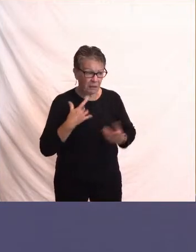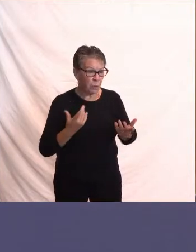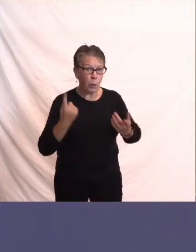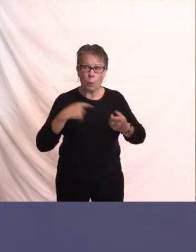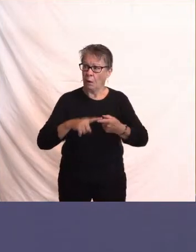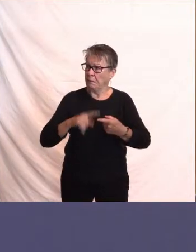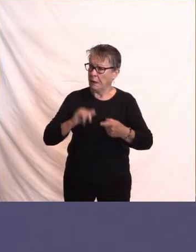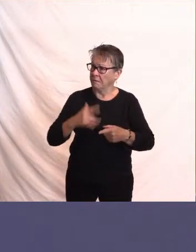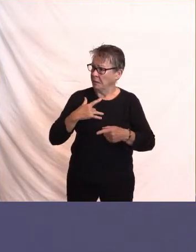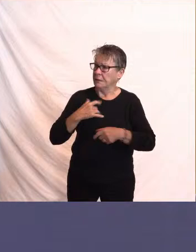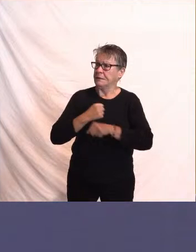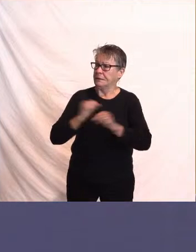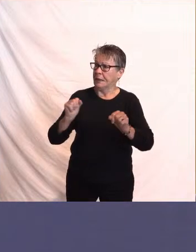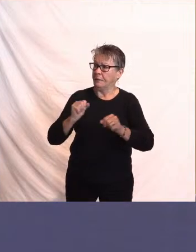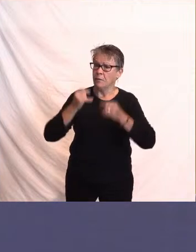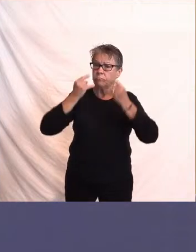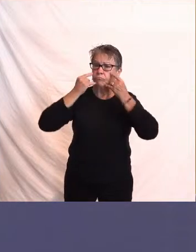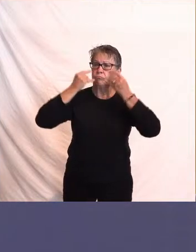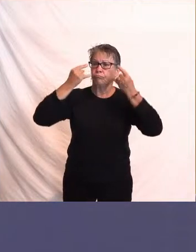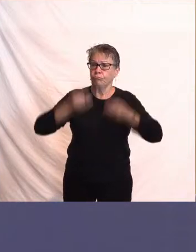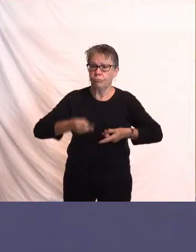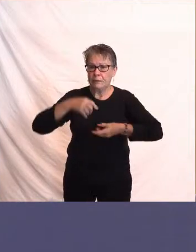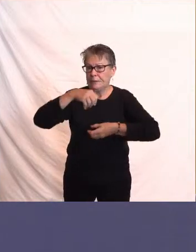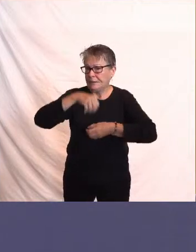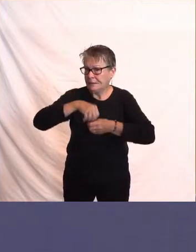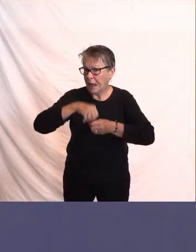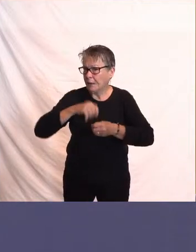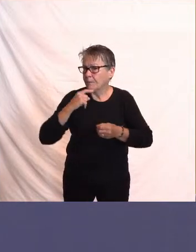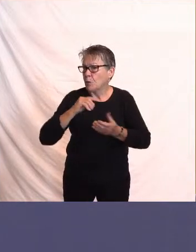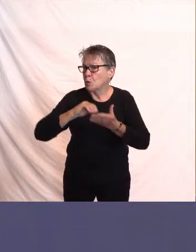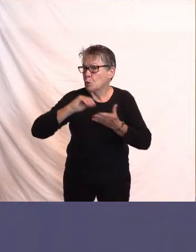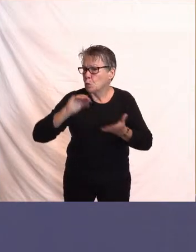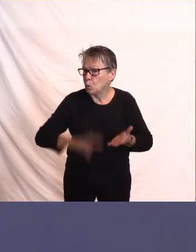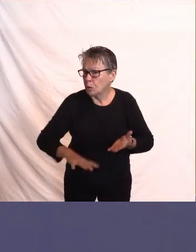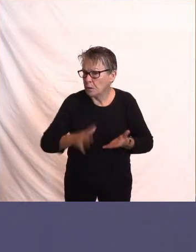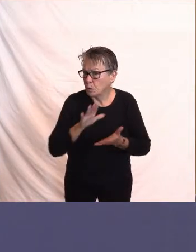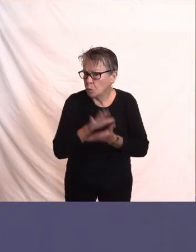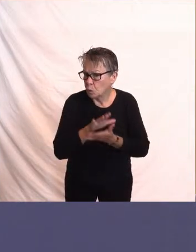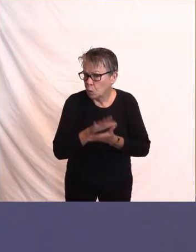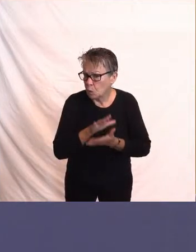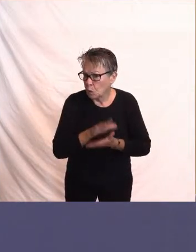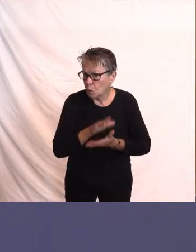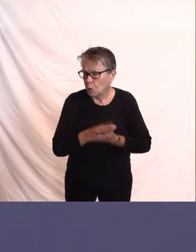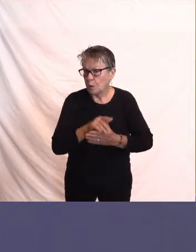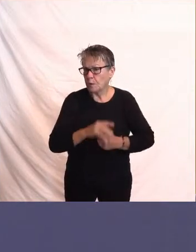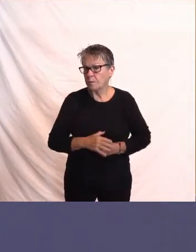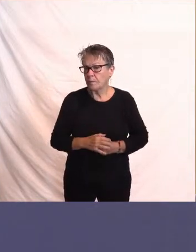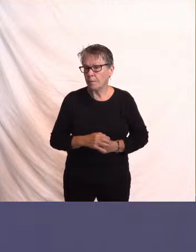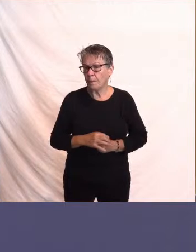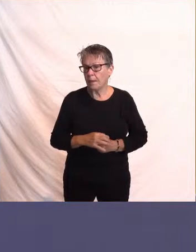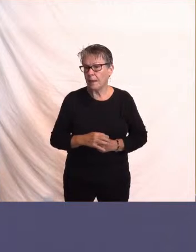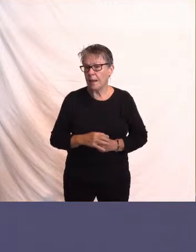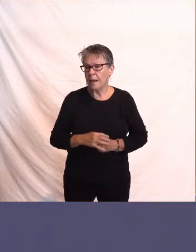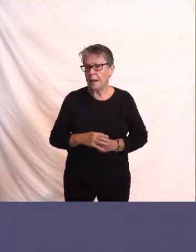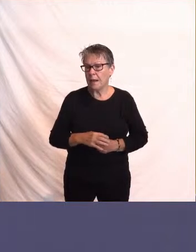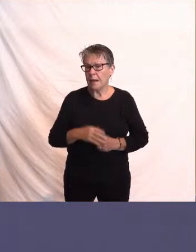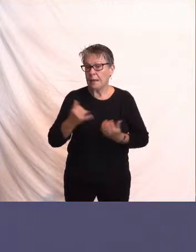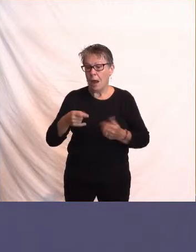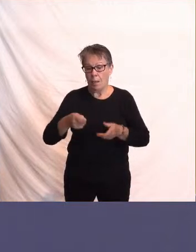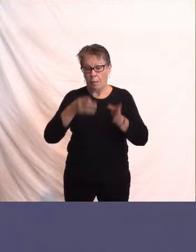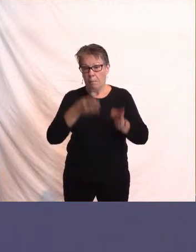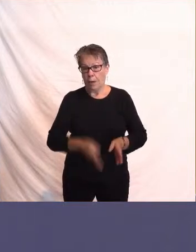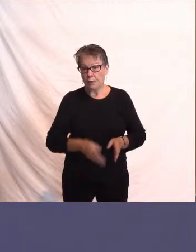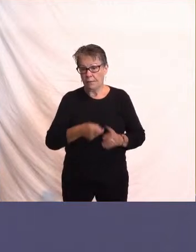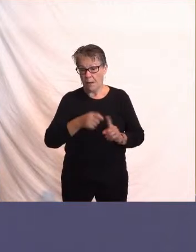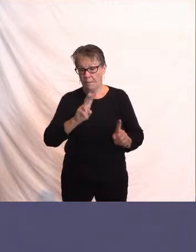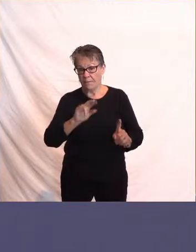the date that this person died, had they been hospitalized, and does your department count the 47 probable deaths at the